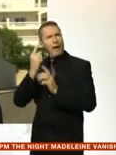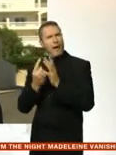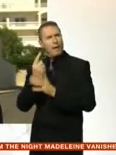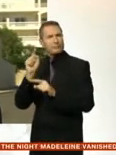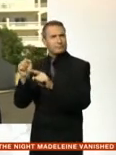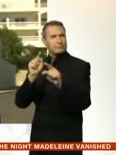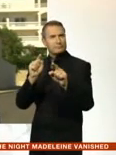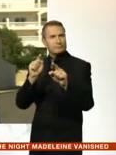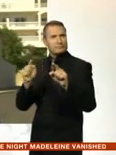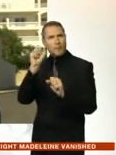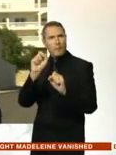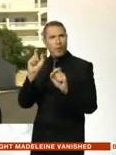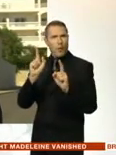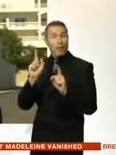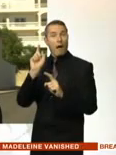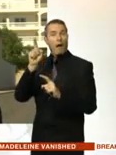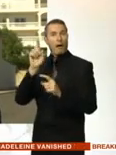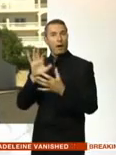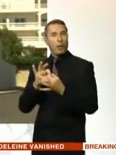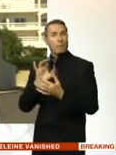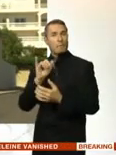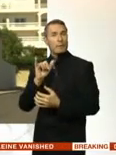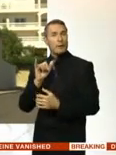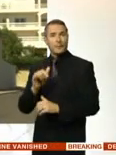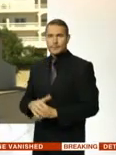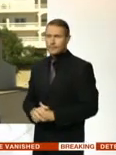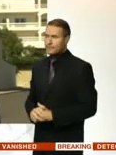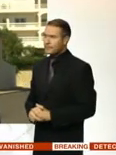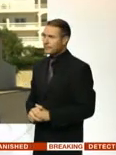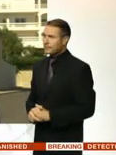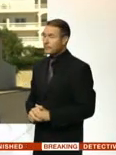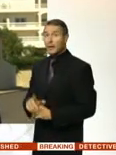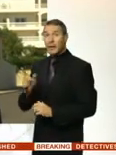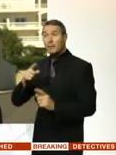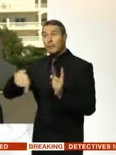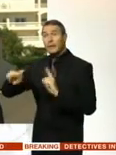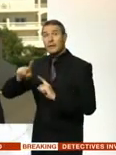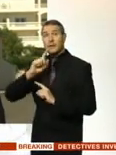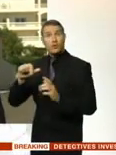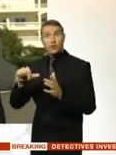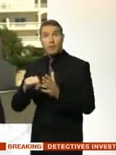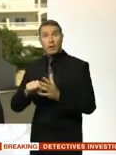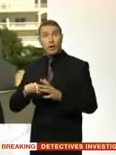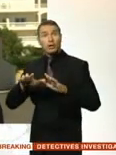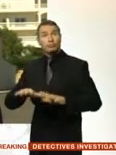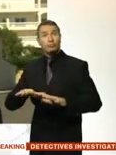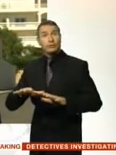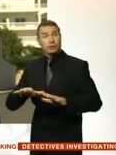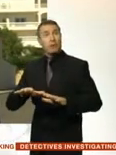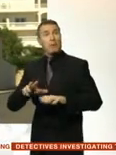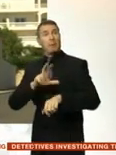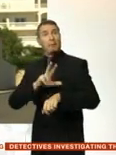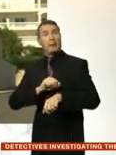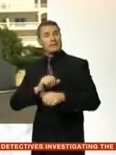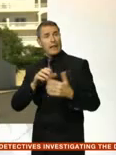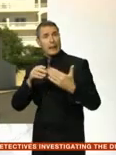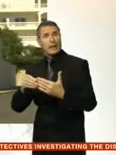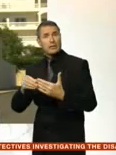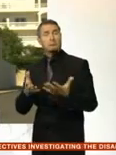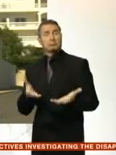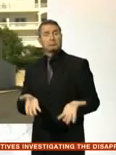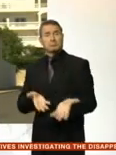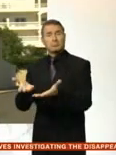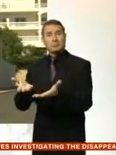can come up with, see if there's a clue there. They certainly don't think there's a problem with it being a British-led investigation, that it's not